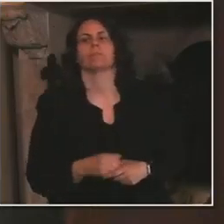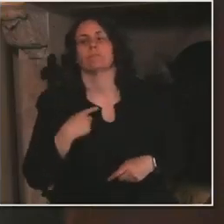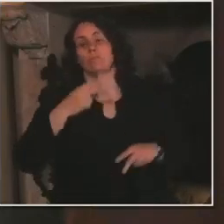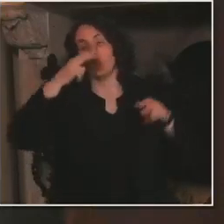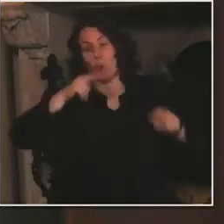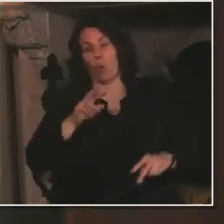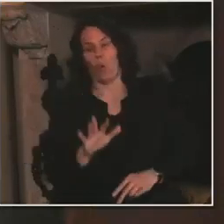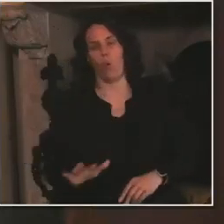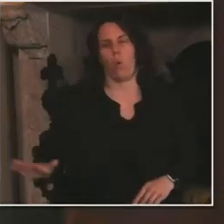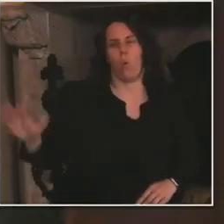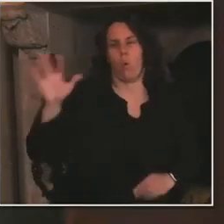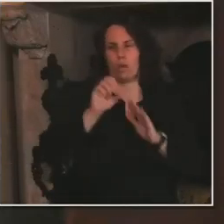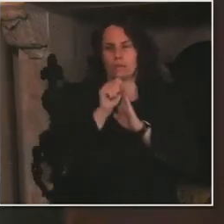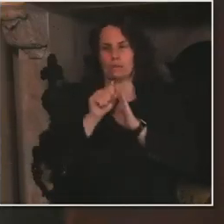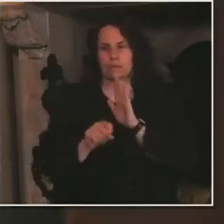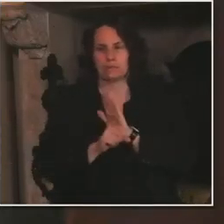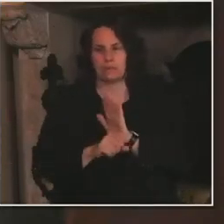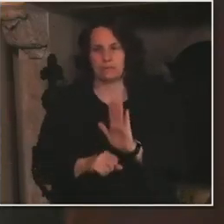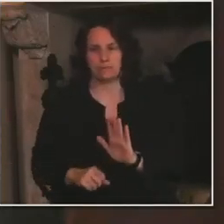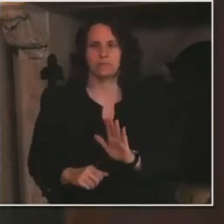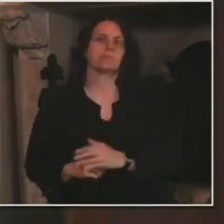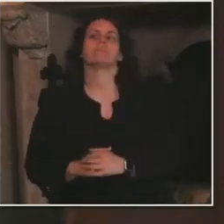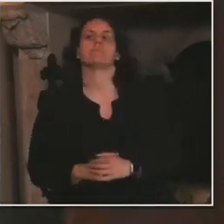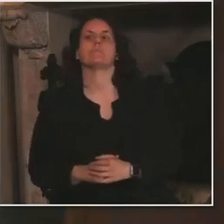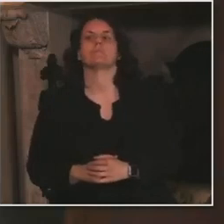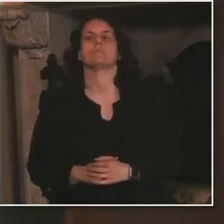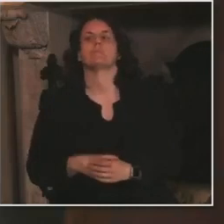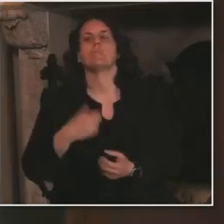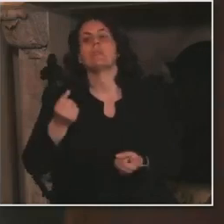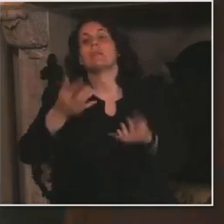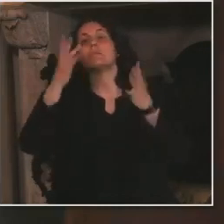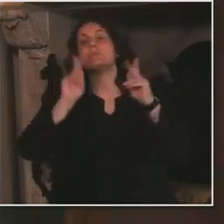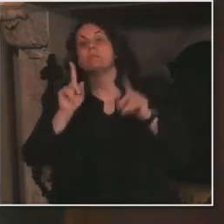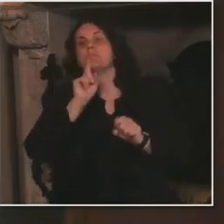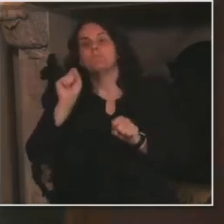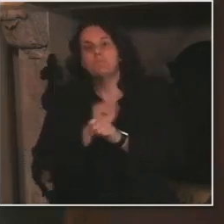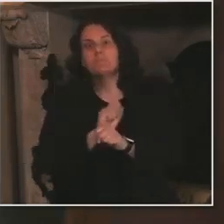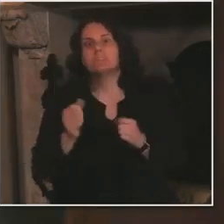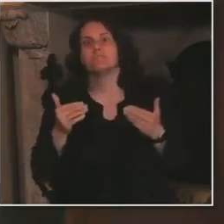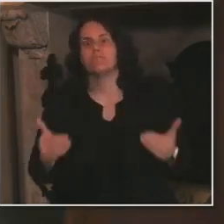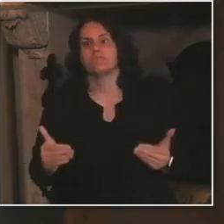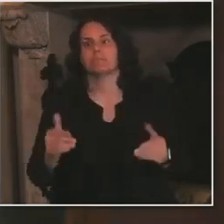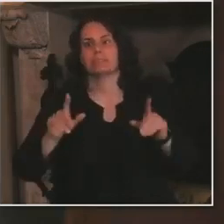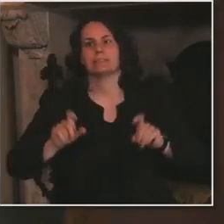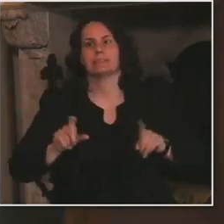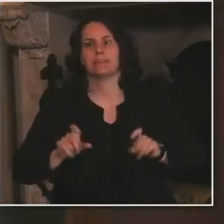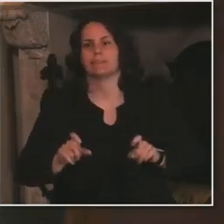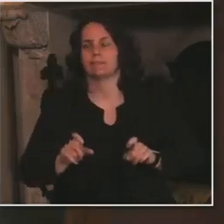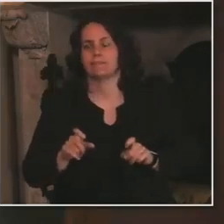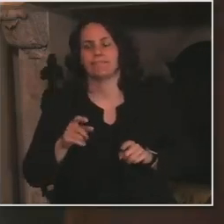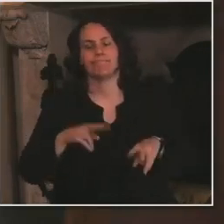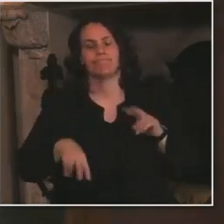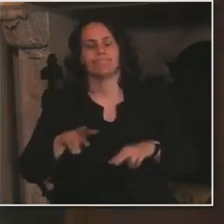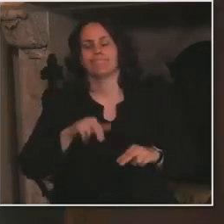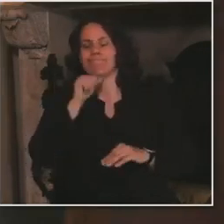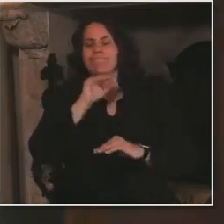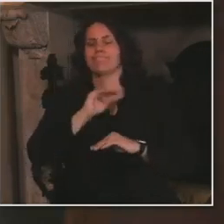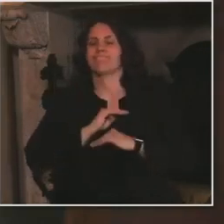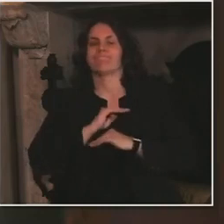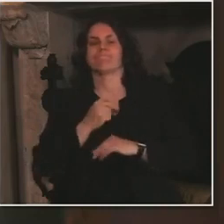being tested, we have a long way to go to increase the number of people who are being tested in every part of this